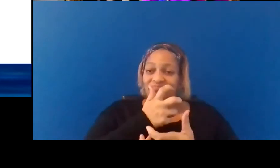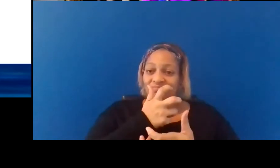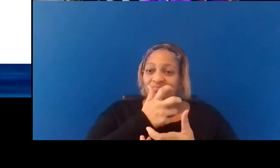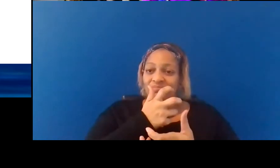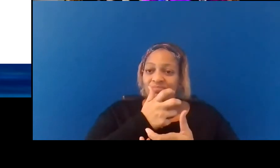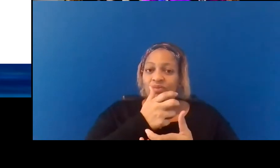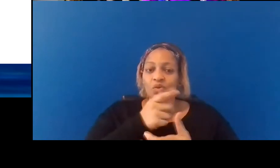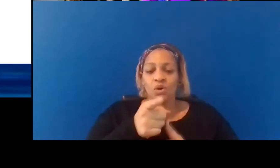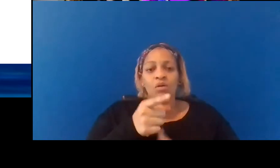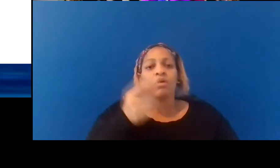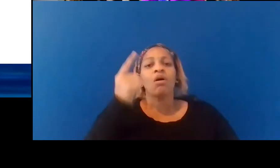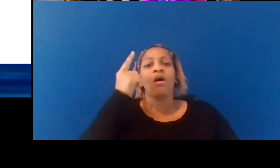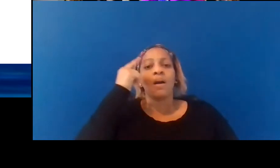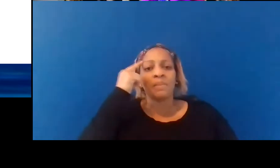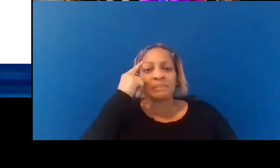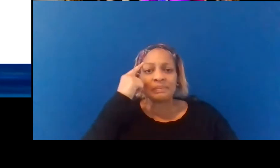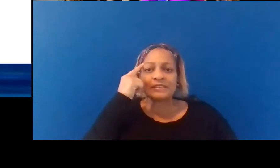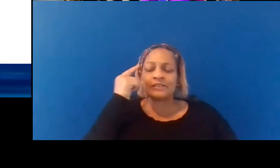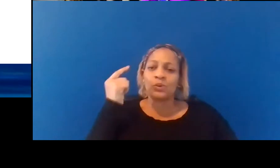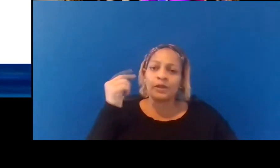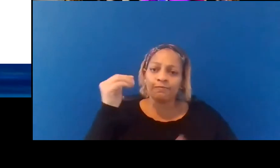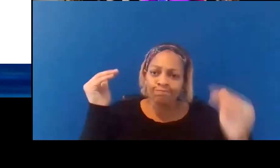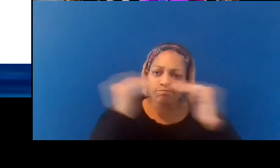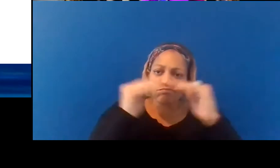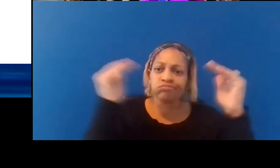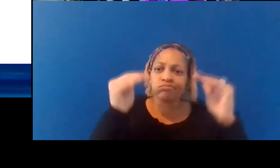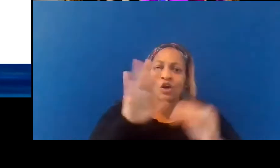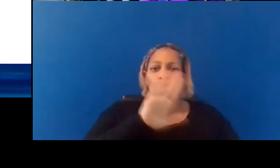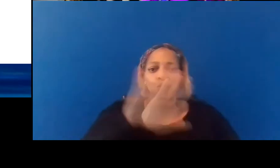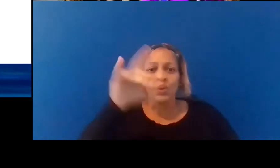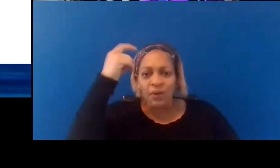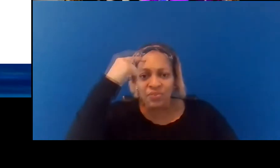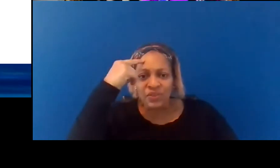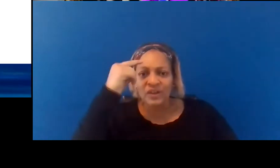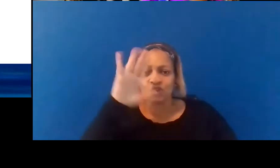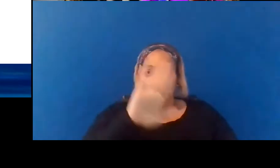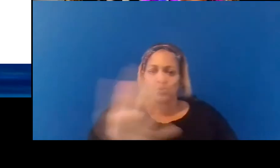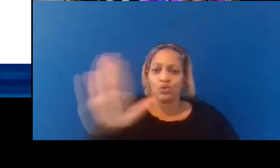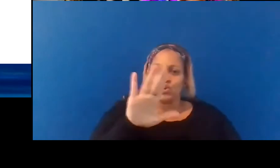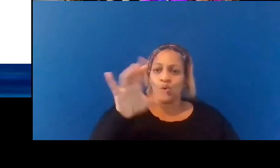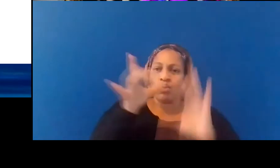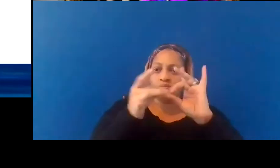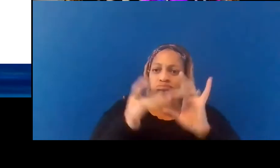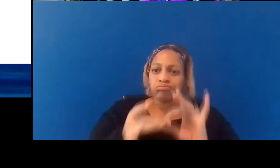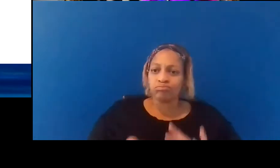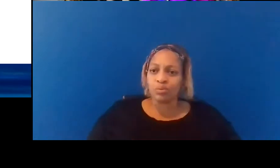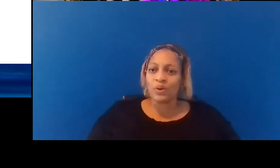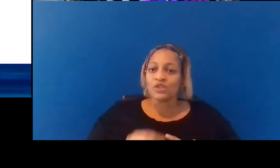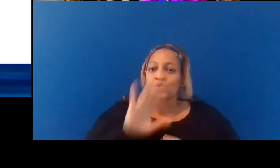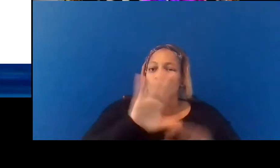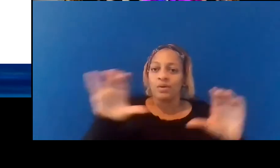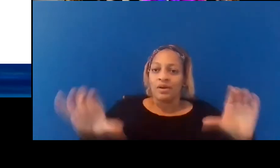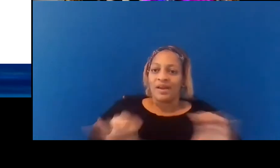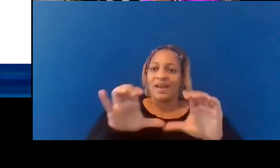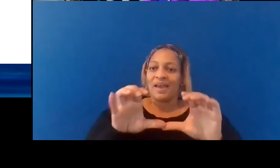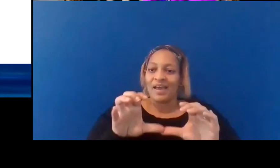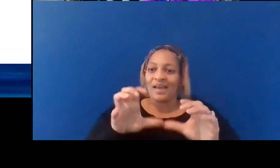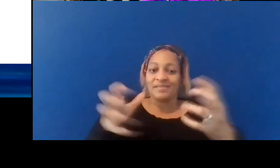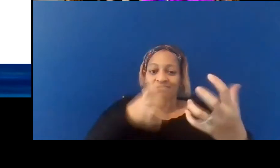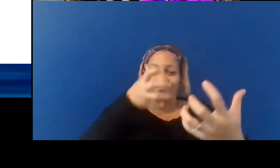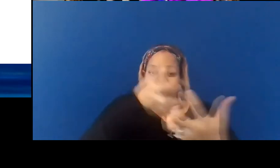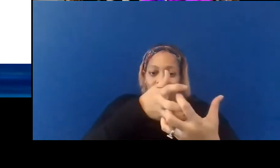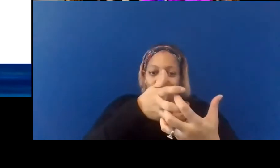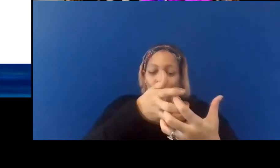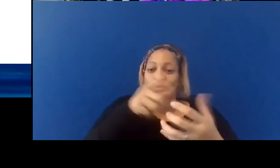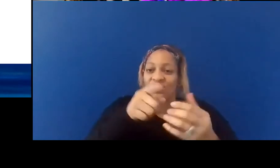whose mental equivalent, your thoughts, your words, your feelings, and your actions are in alignment with this truth.